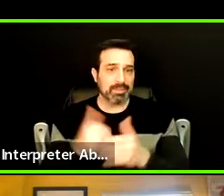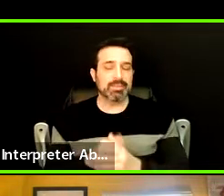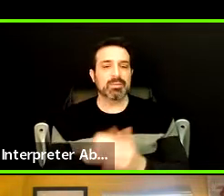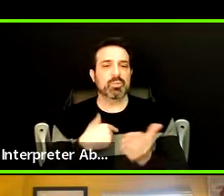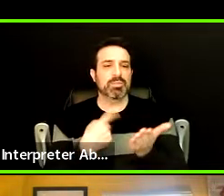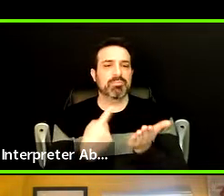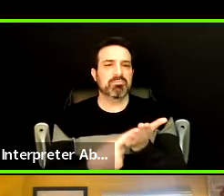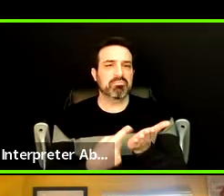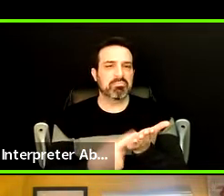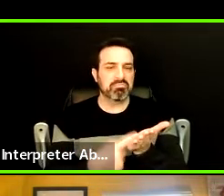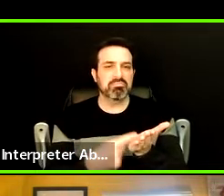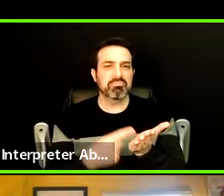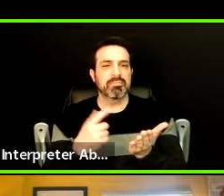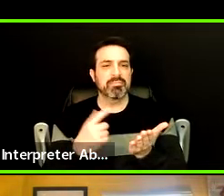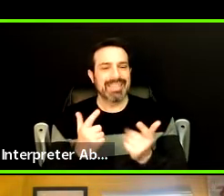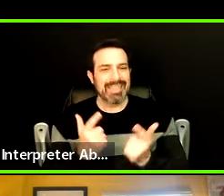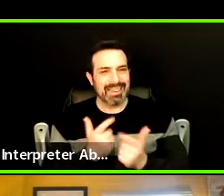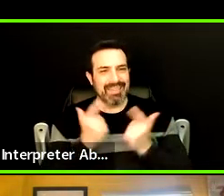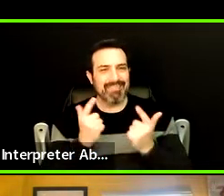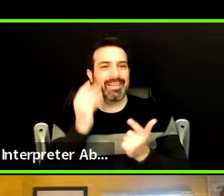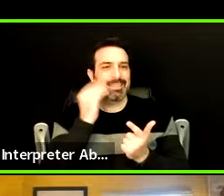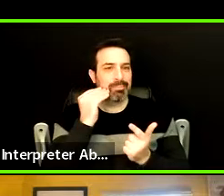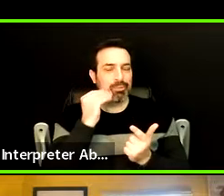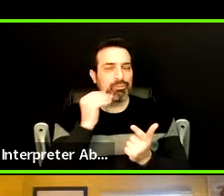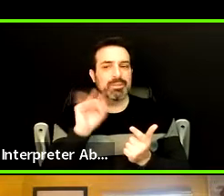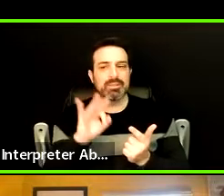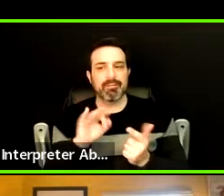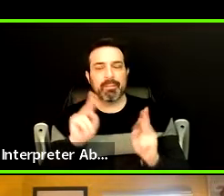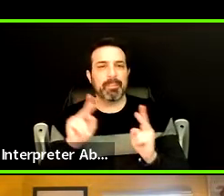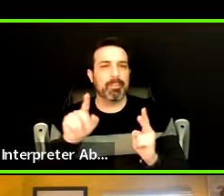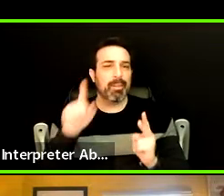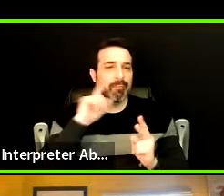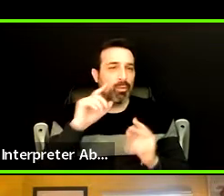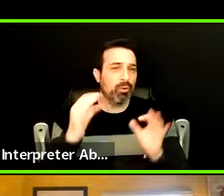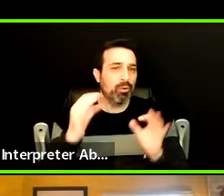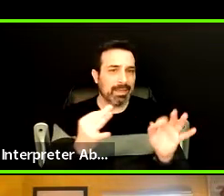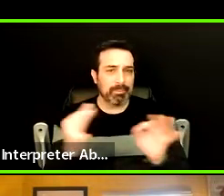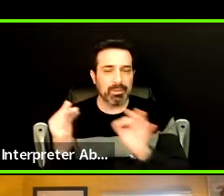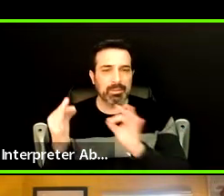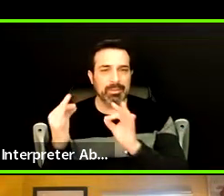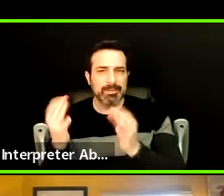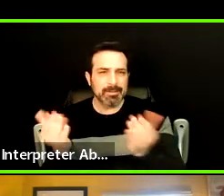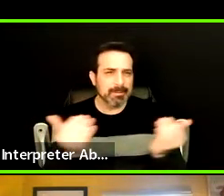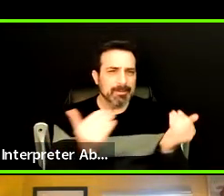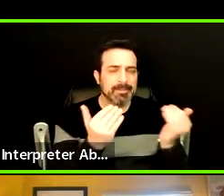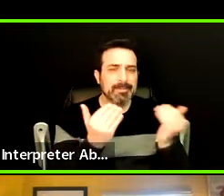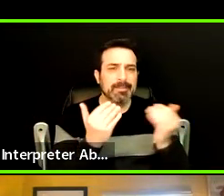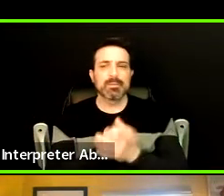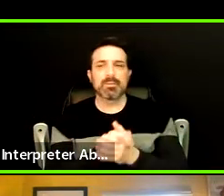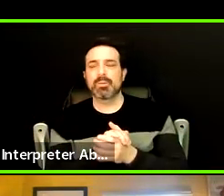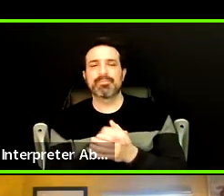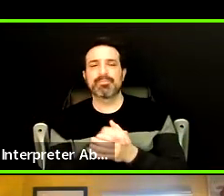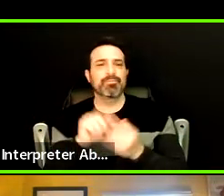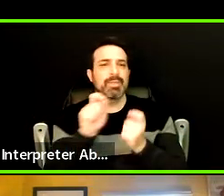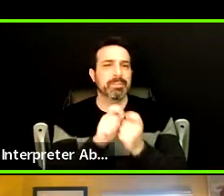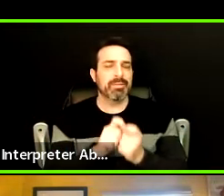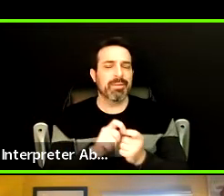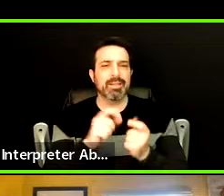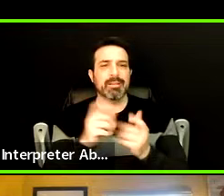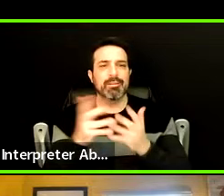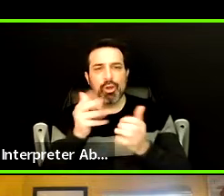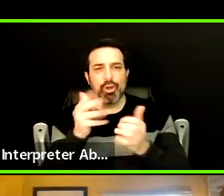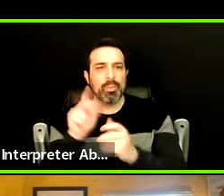talked about leaning into the lived experience of people for input. So, specifically talking to